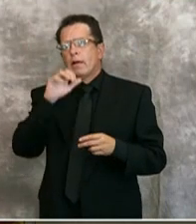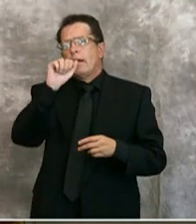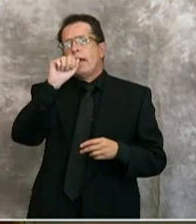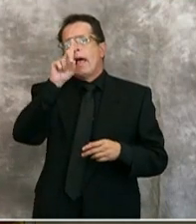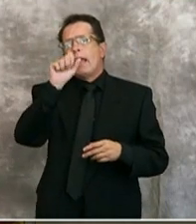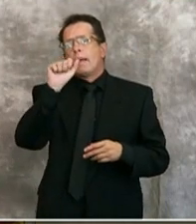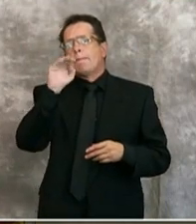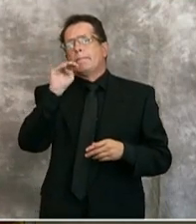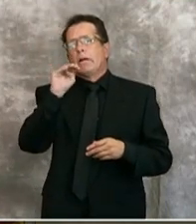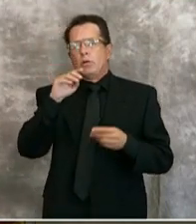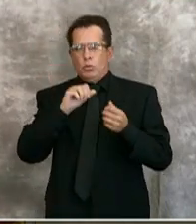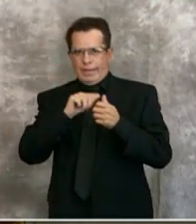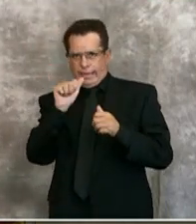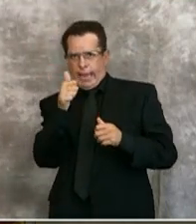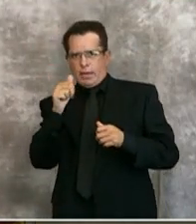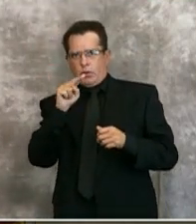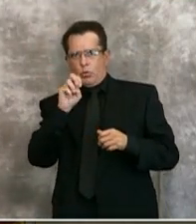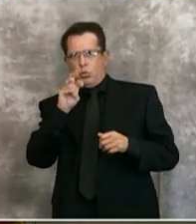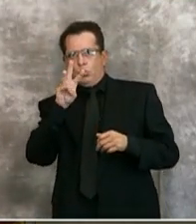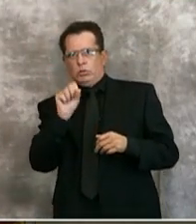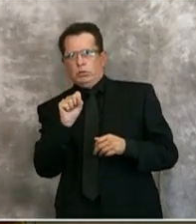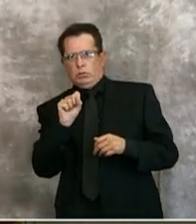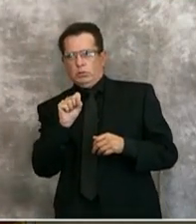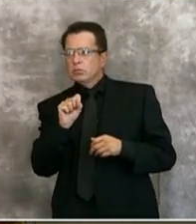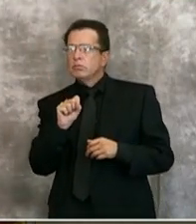Adam Rakusin, 10 News. Please state your question.